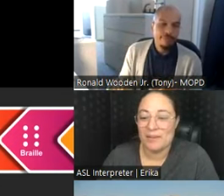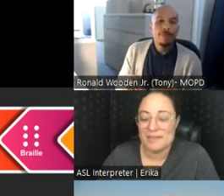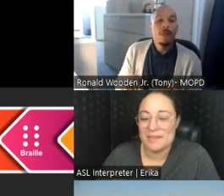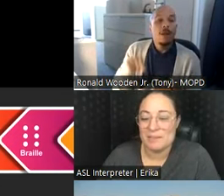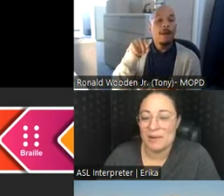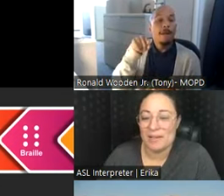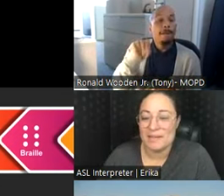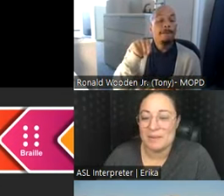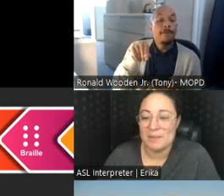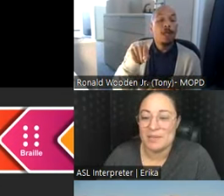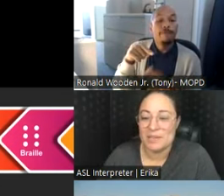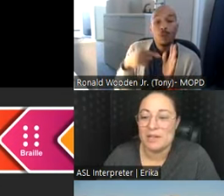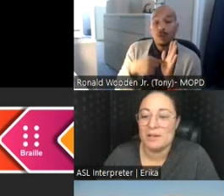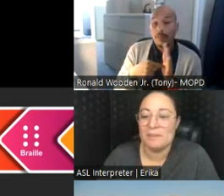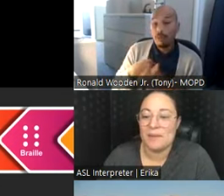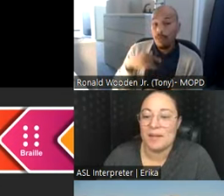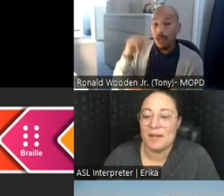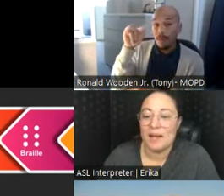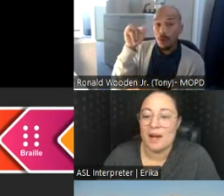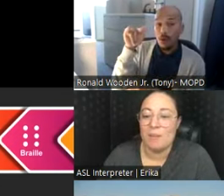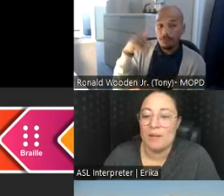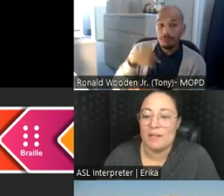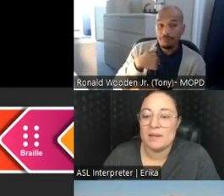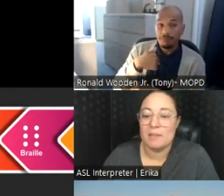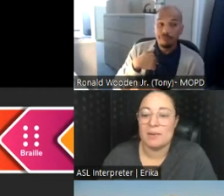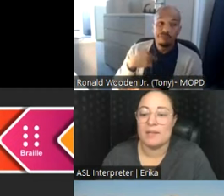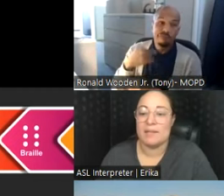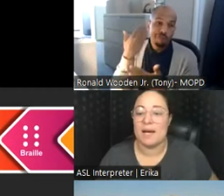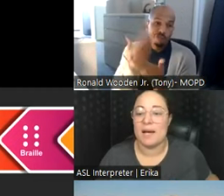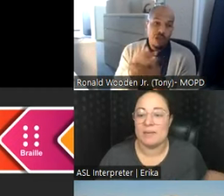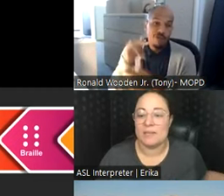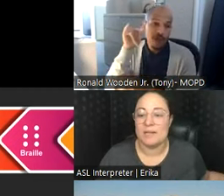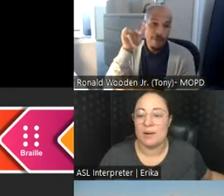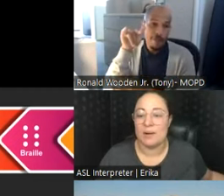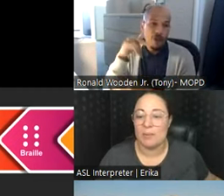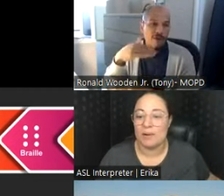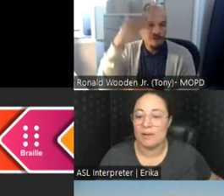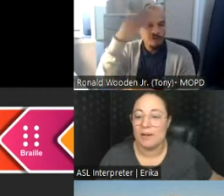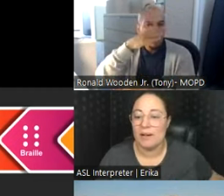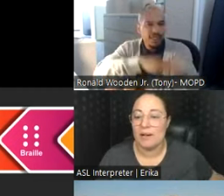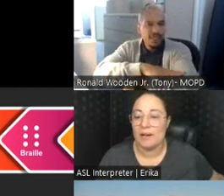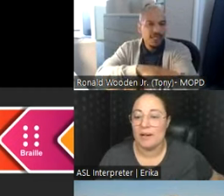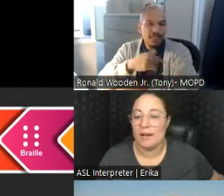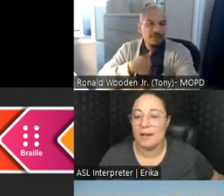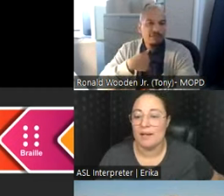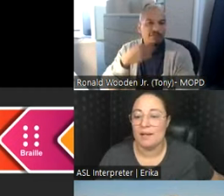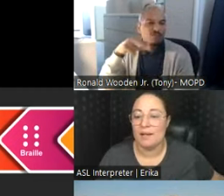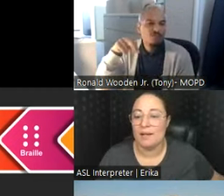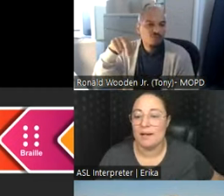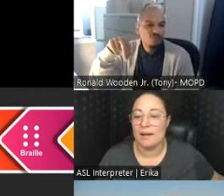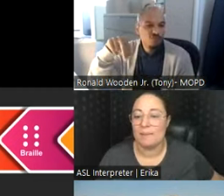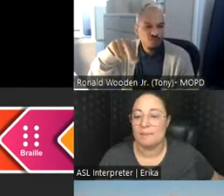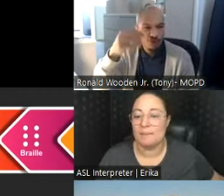through this experience that I'm about to share. One example is that I was in an airport